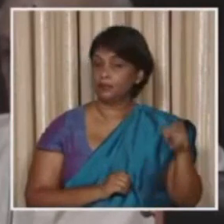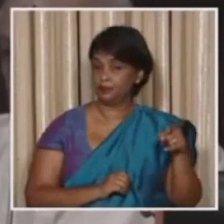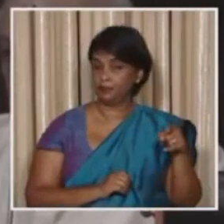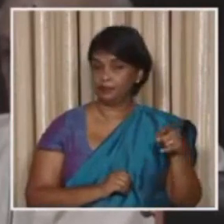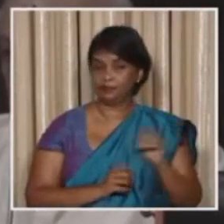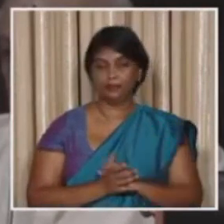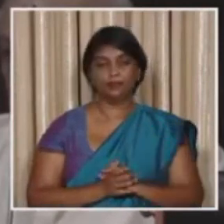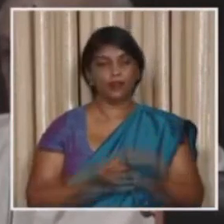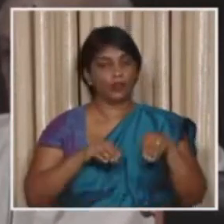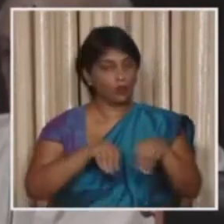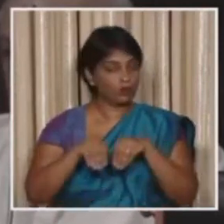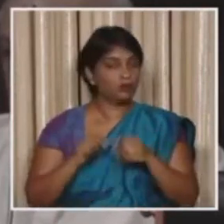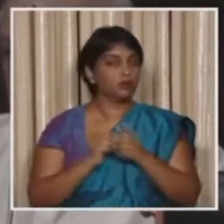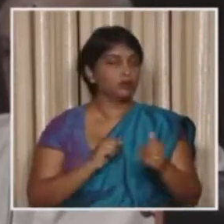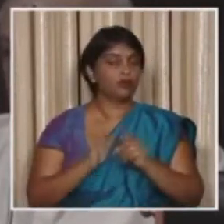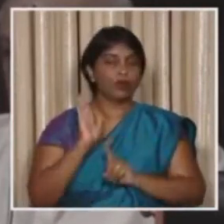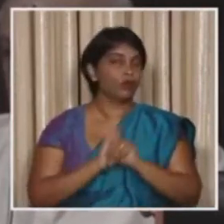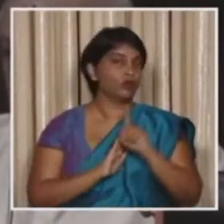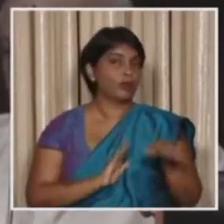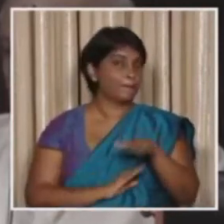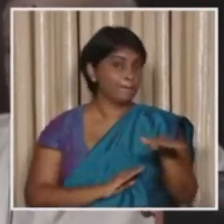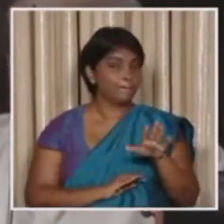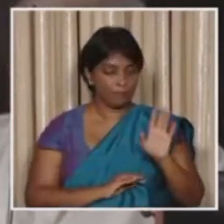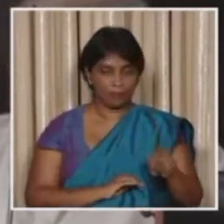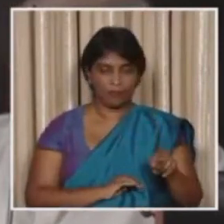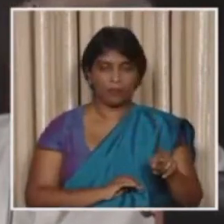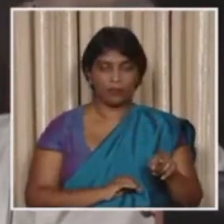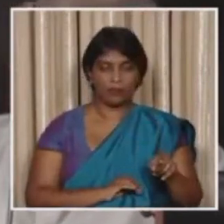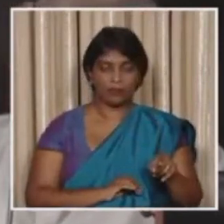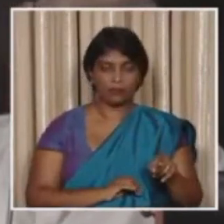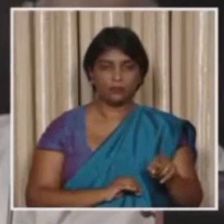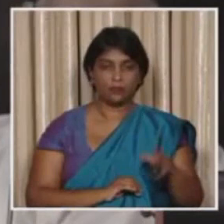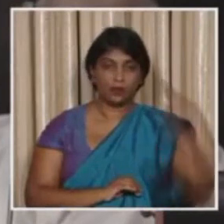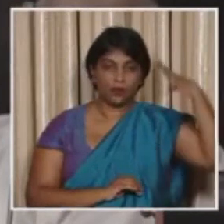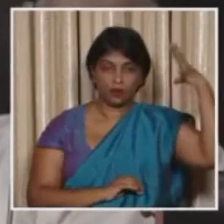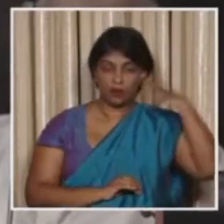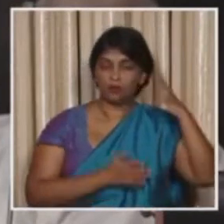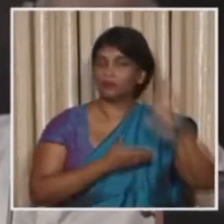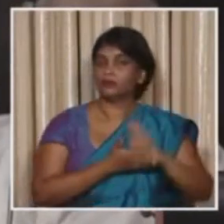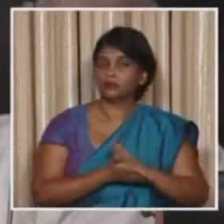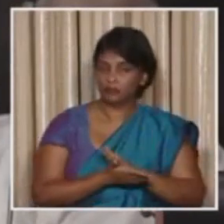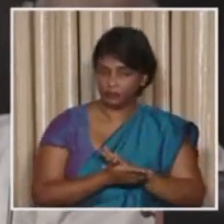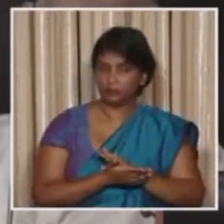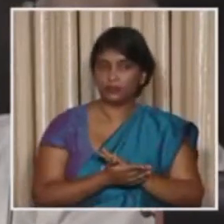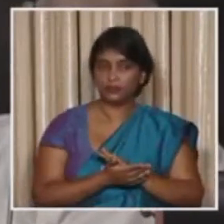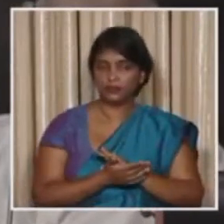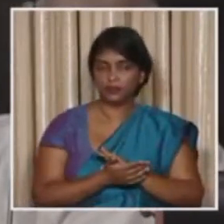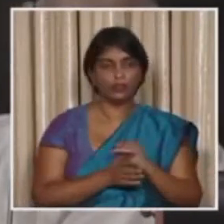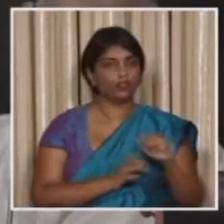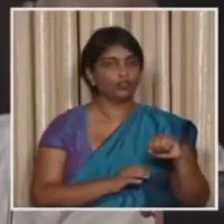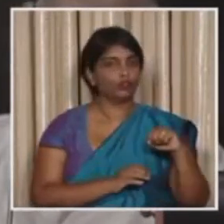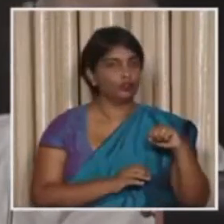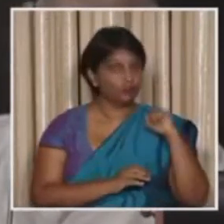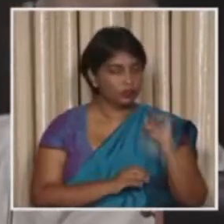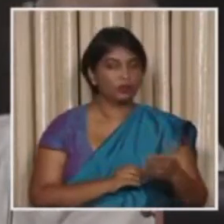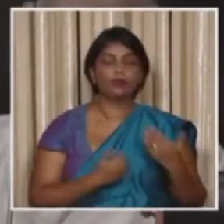sectors in the northern province. In addition to this, the Economic Subcommittee of Cabinet is today considering two cabinet papers, one by